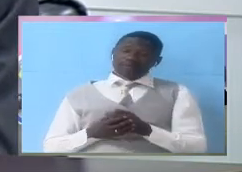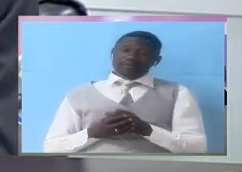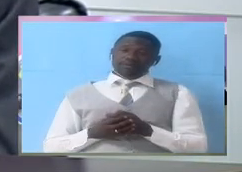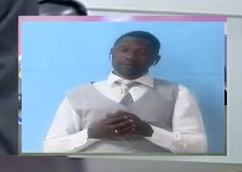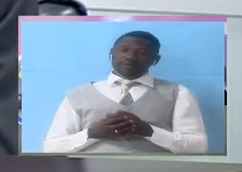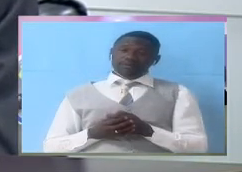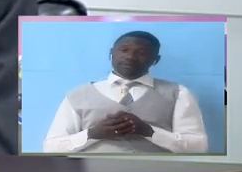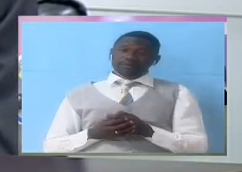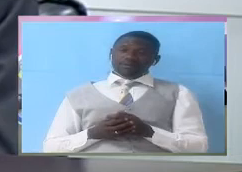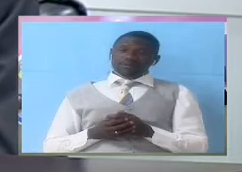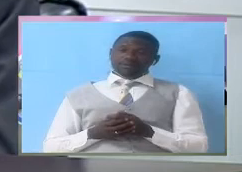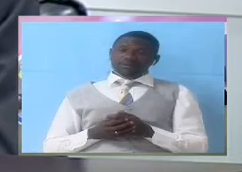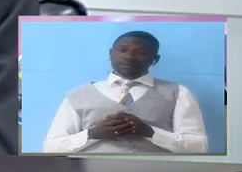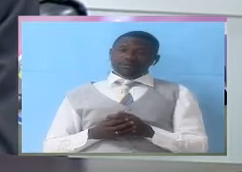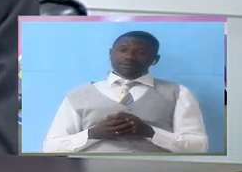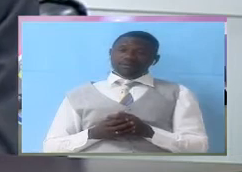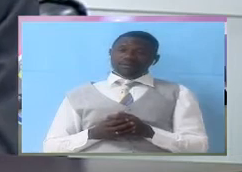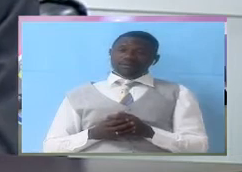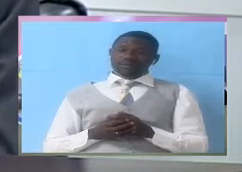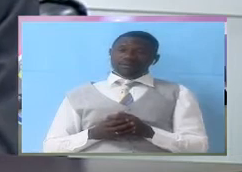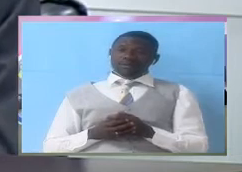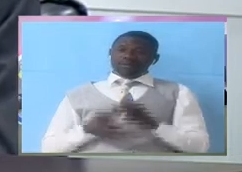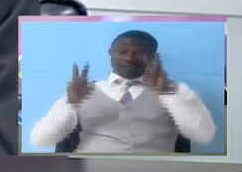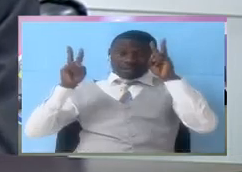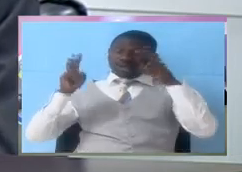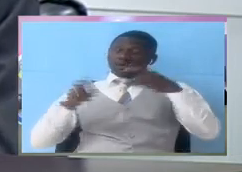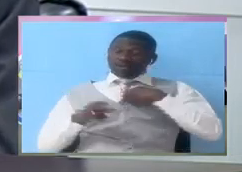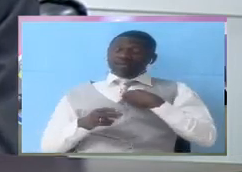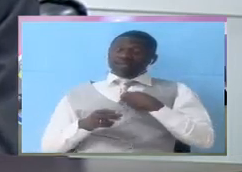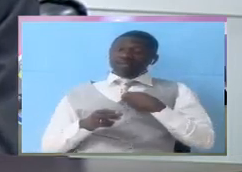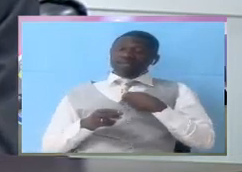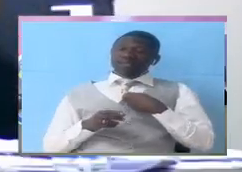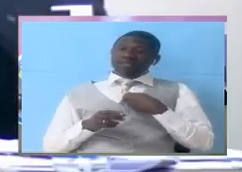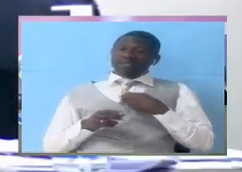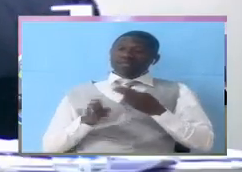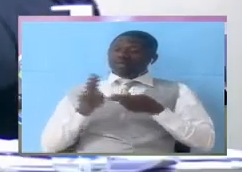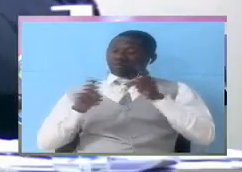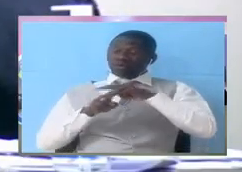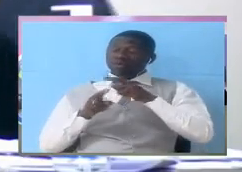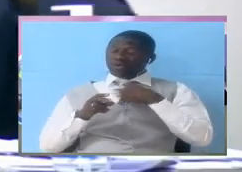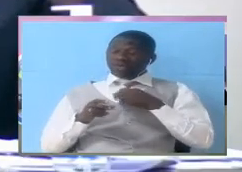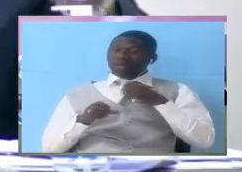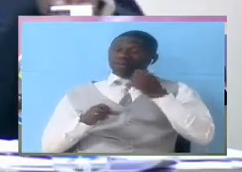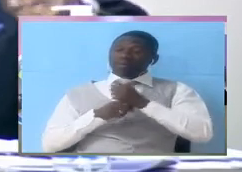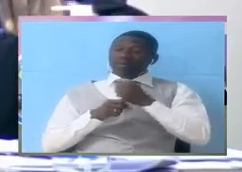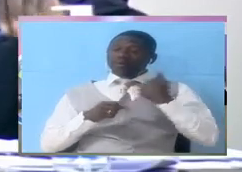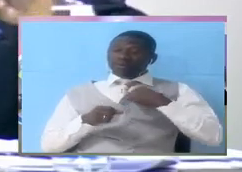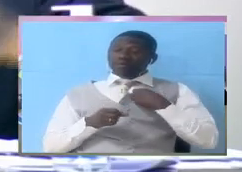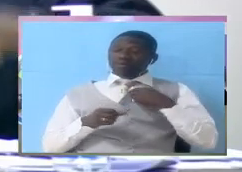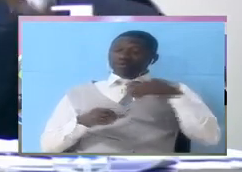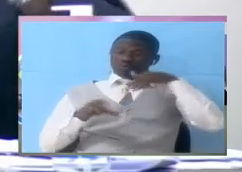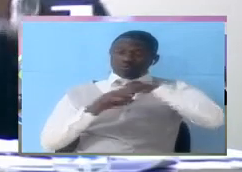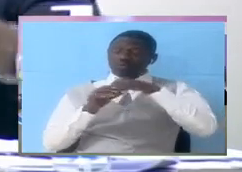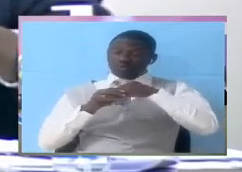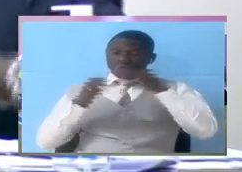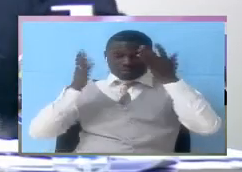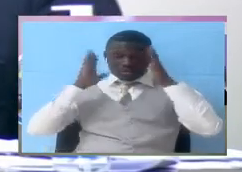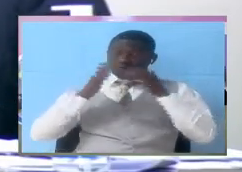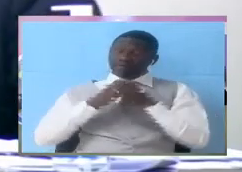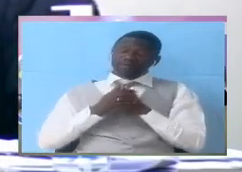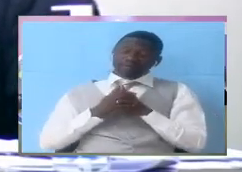yes. Waaw dama bëggoon ba taxel bo xamne daf leenay duggal. And he put in place arrangements to